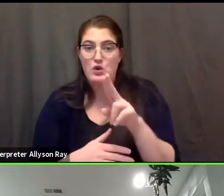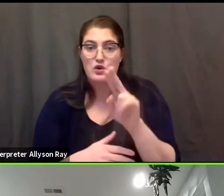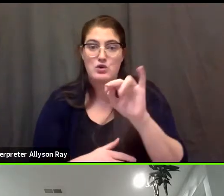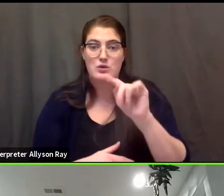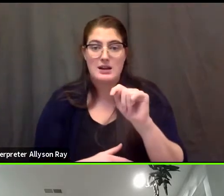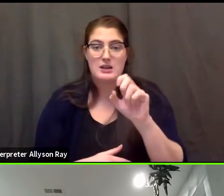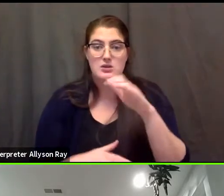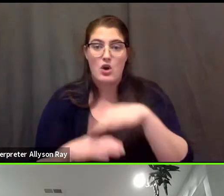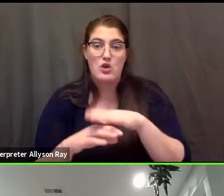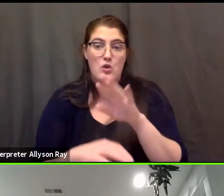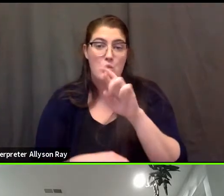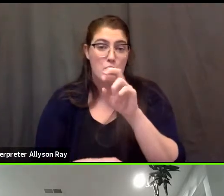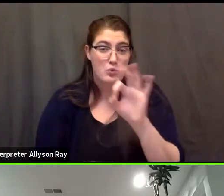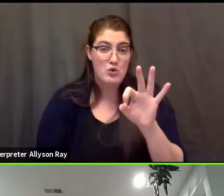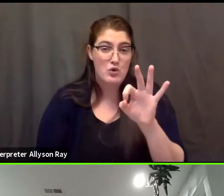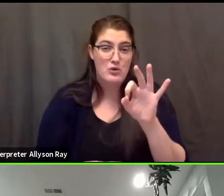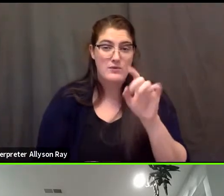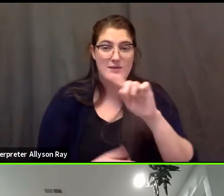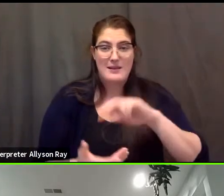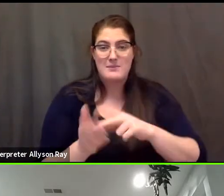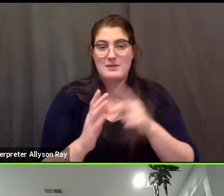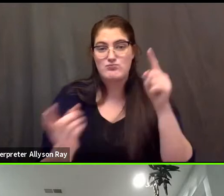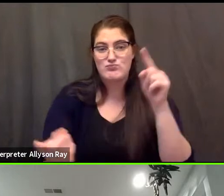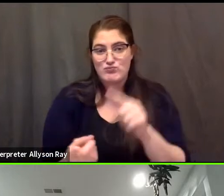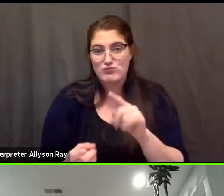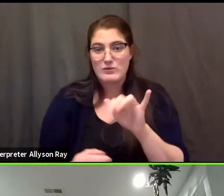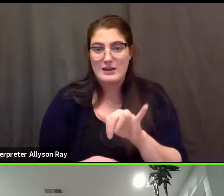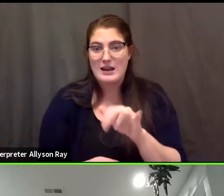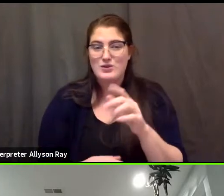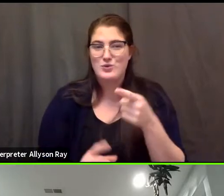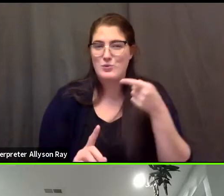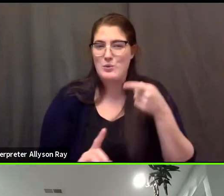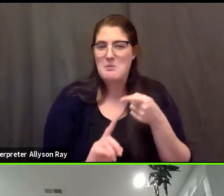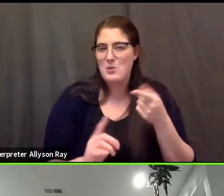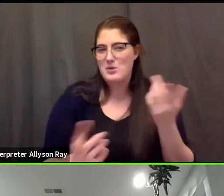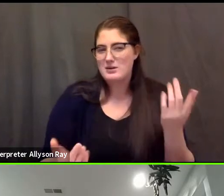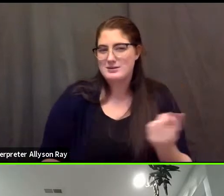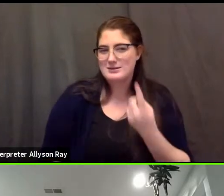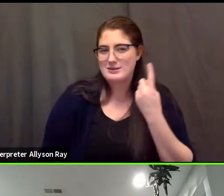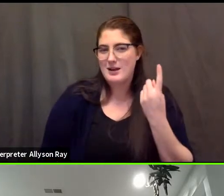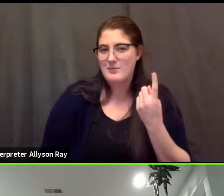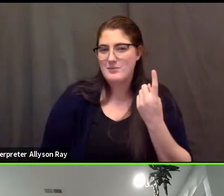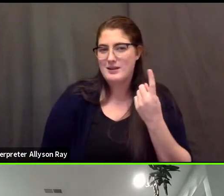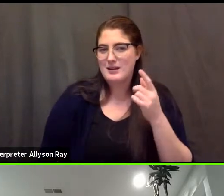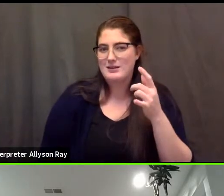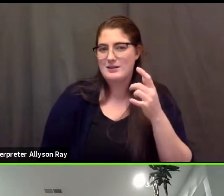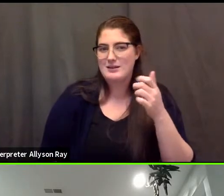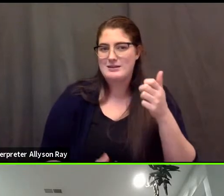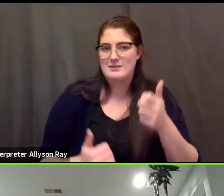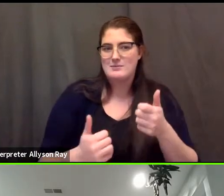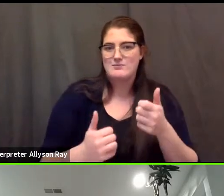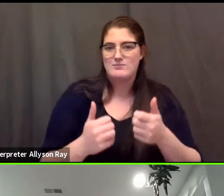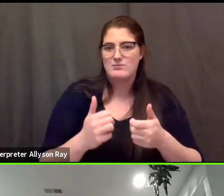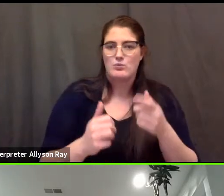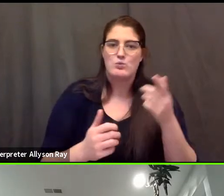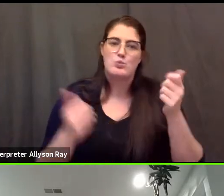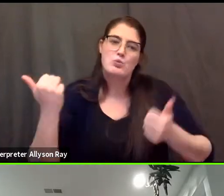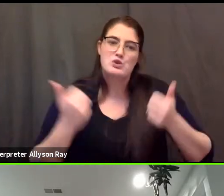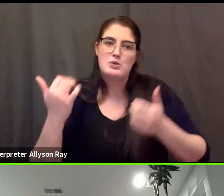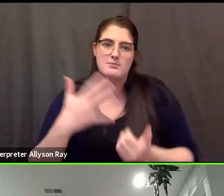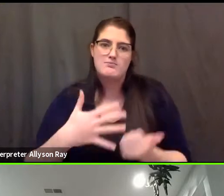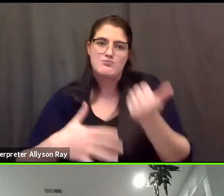put them back down. So at what point, is it something which is a bigger priority in your guys' opinion?